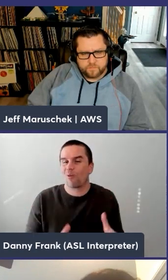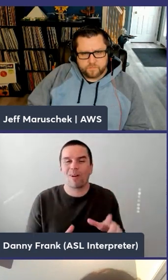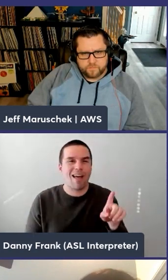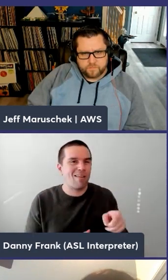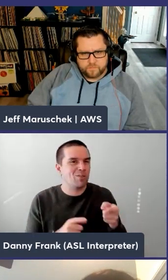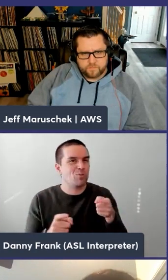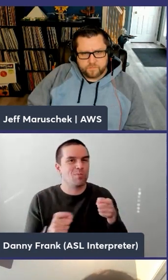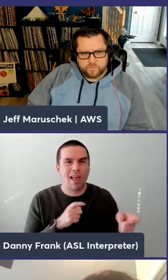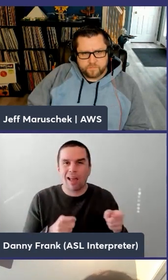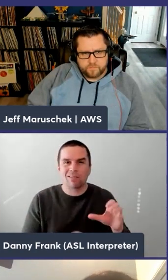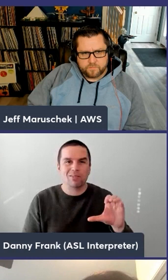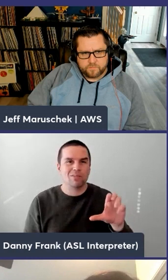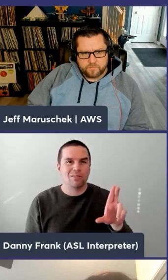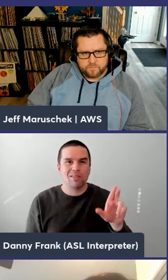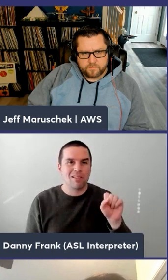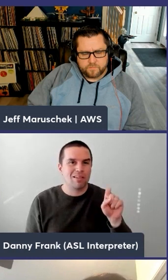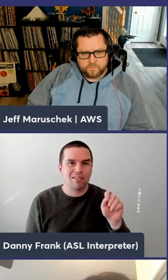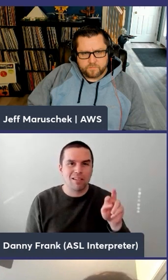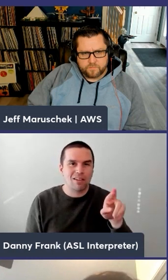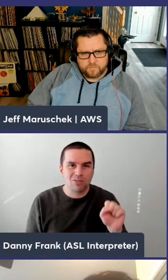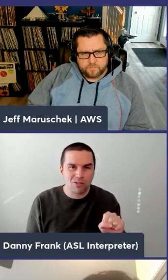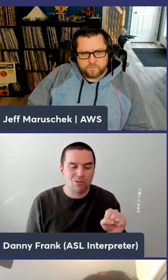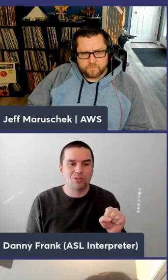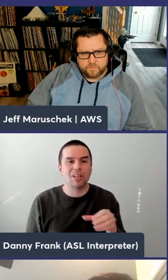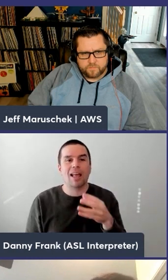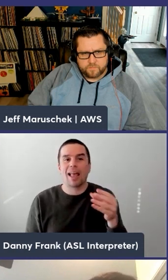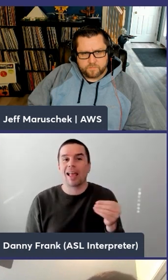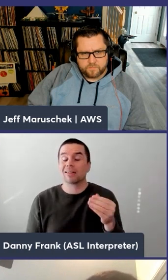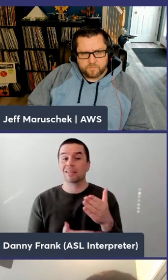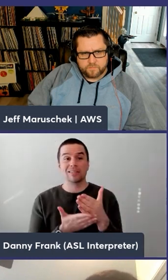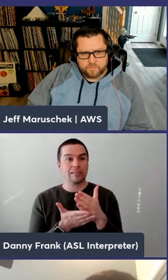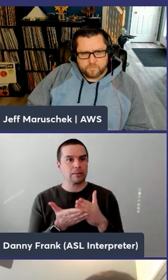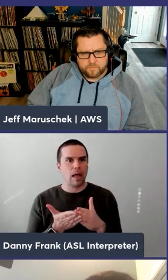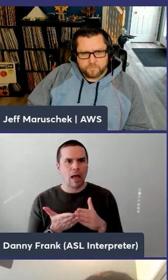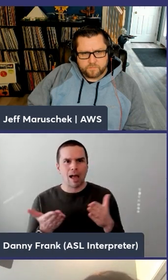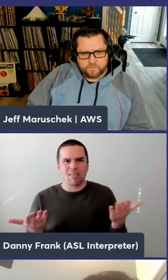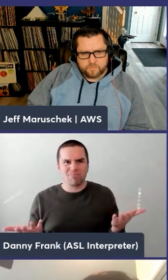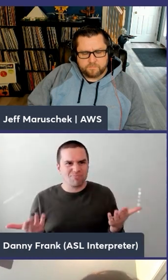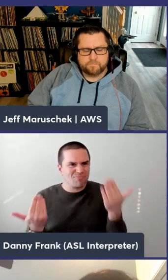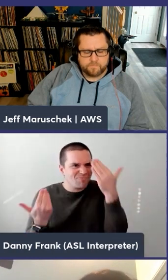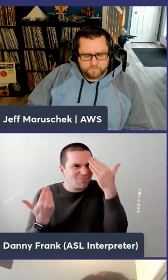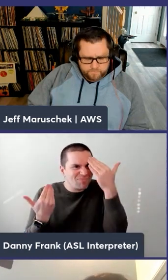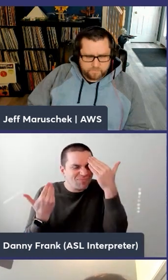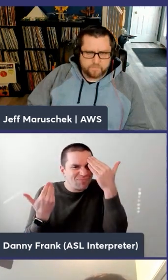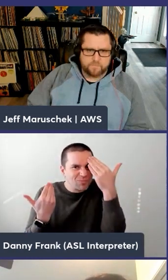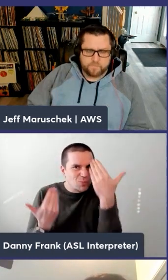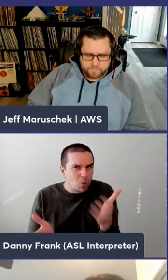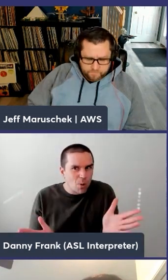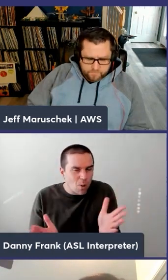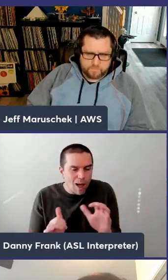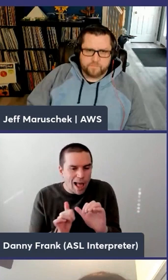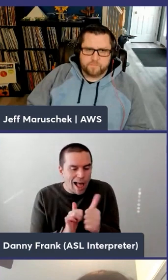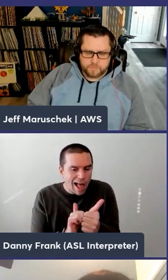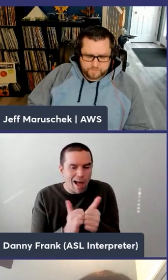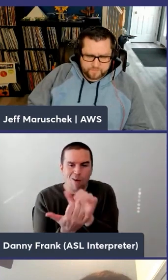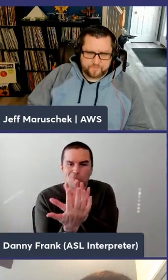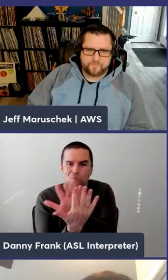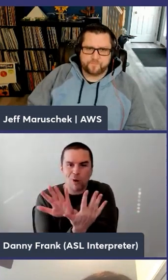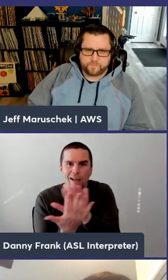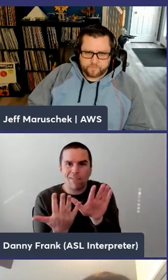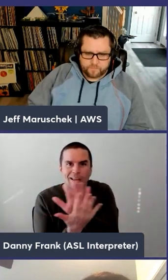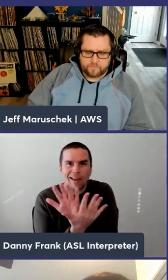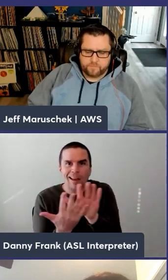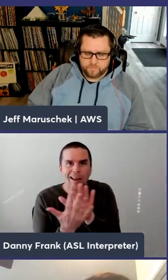those clusters, or and some of them don't even know how their traffic patterns